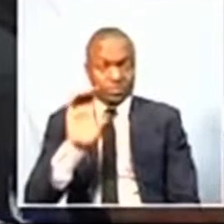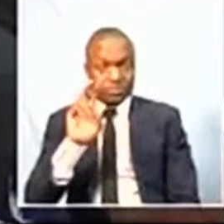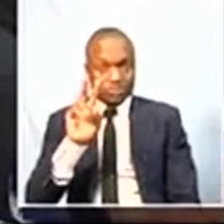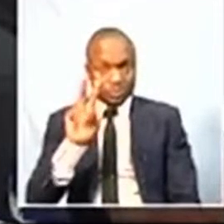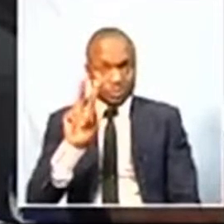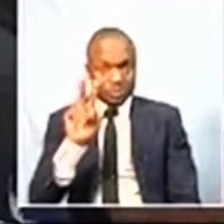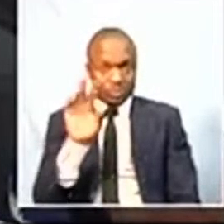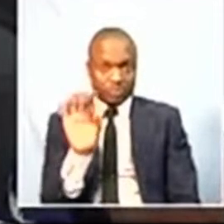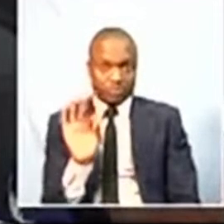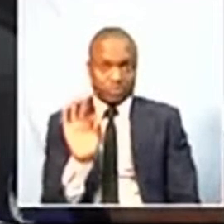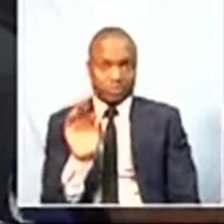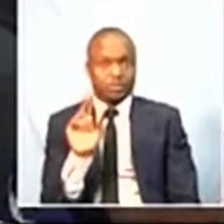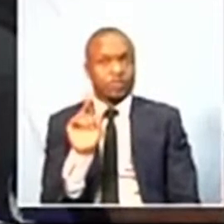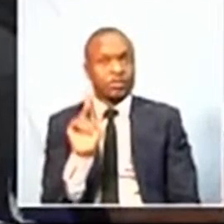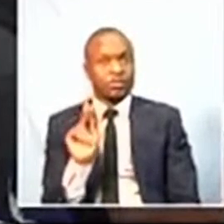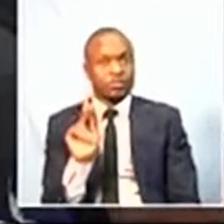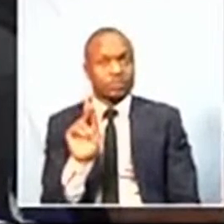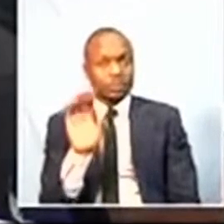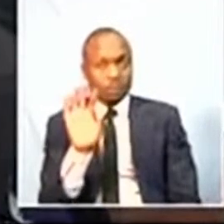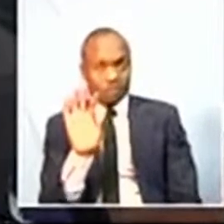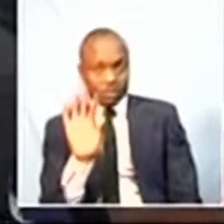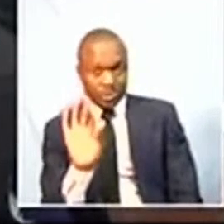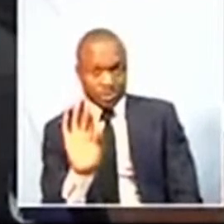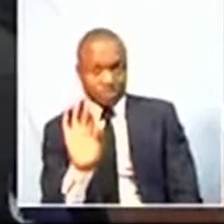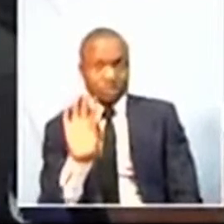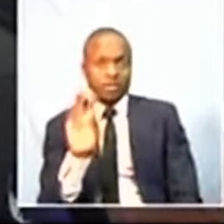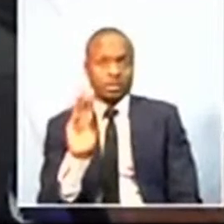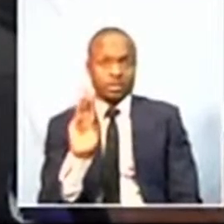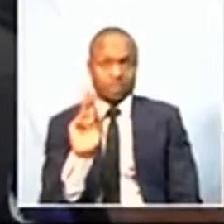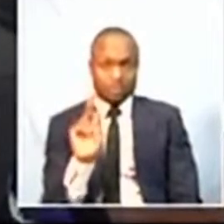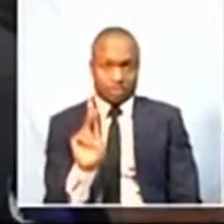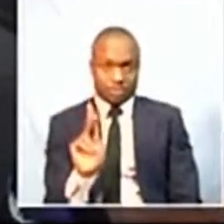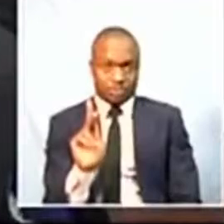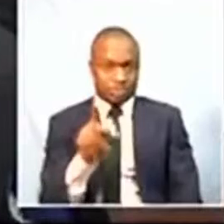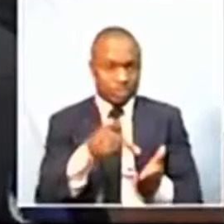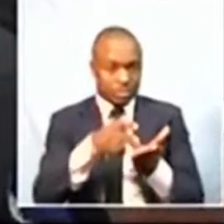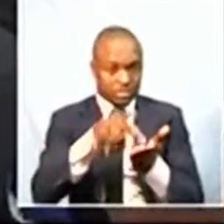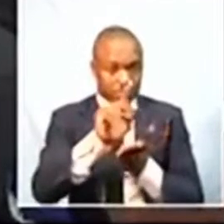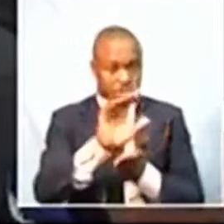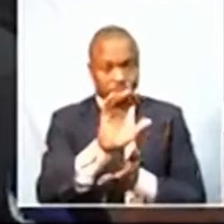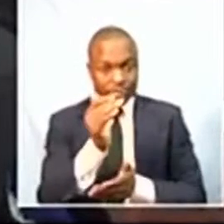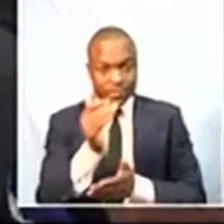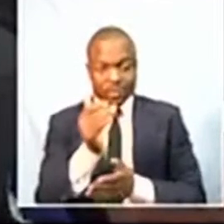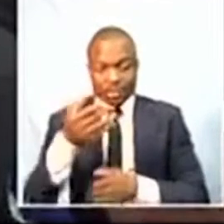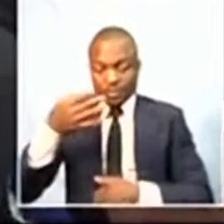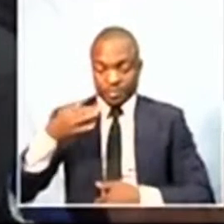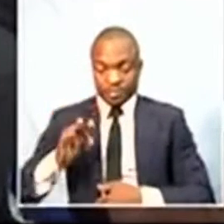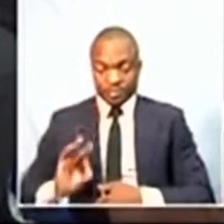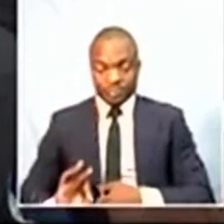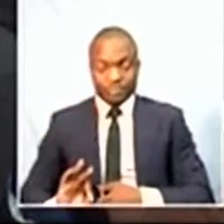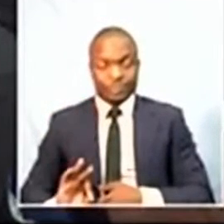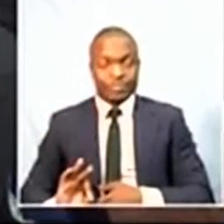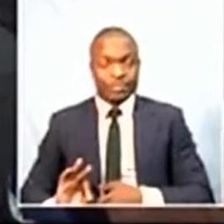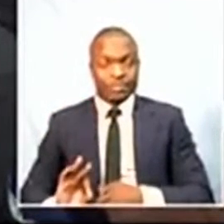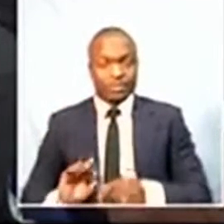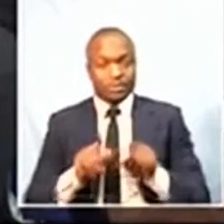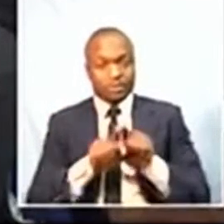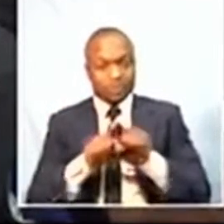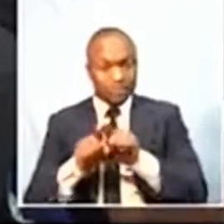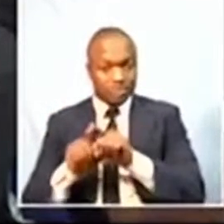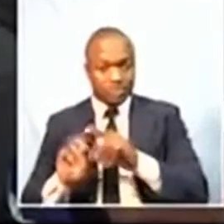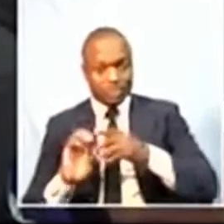29,729 kwacha 96 ingwe have been paid back, and the beneficiaries have also